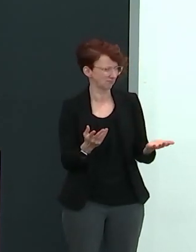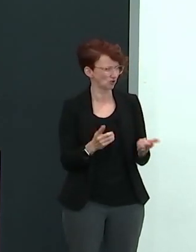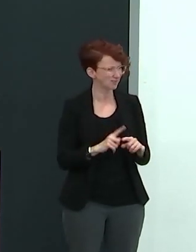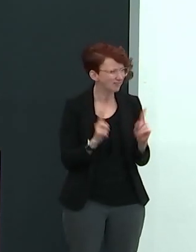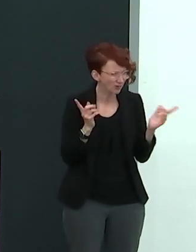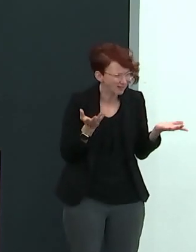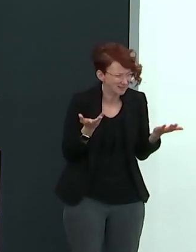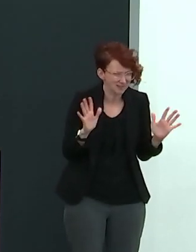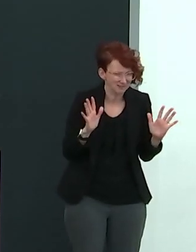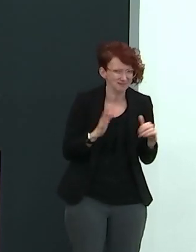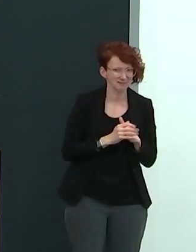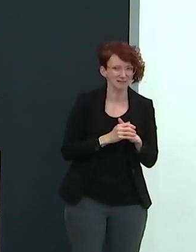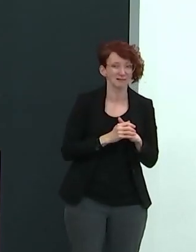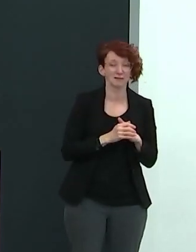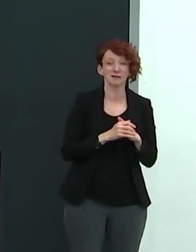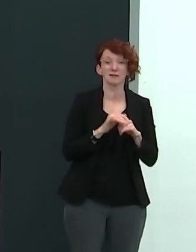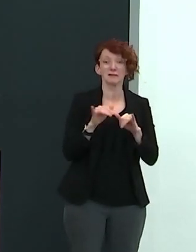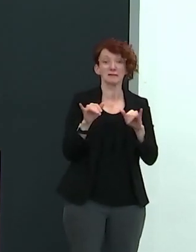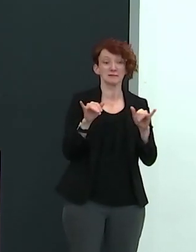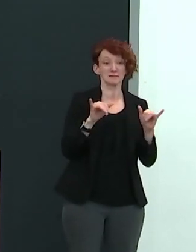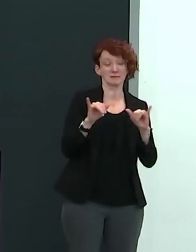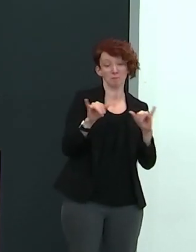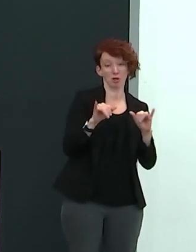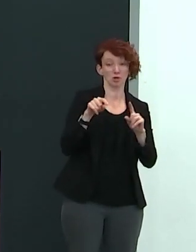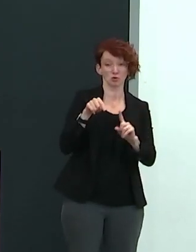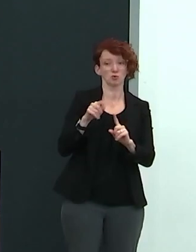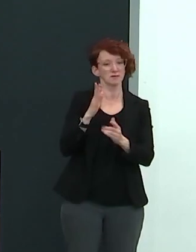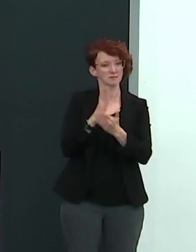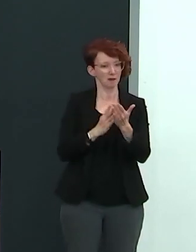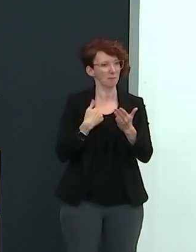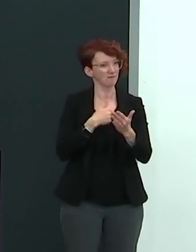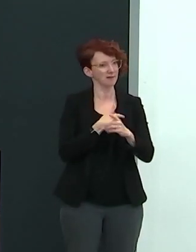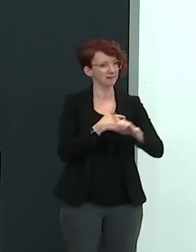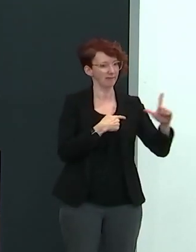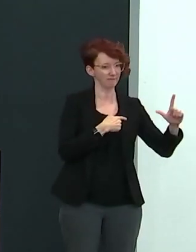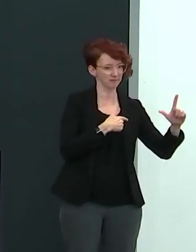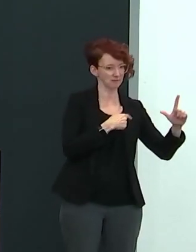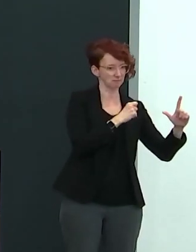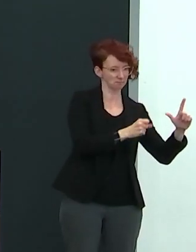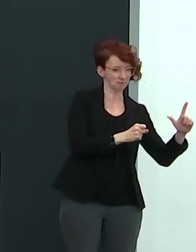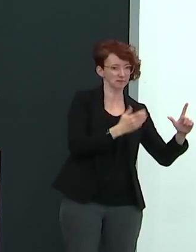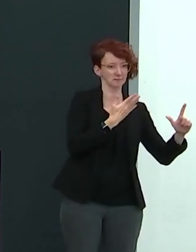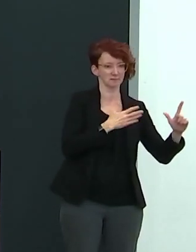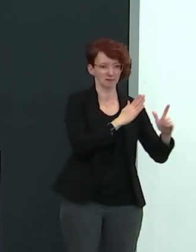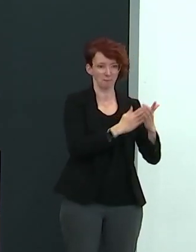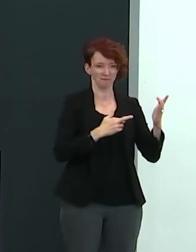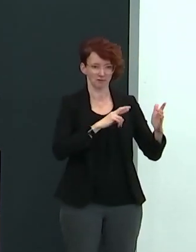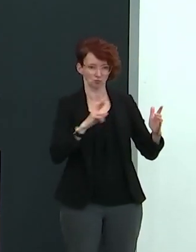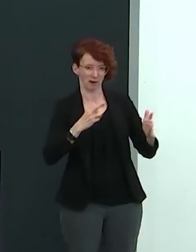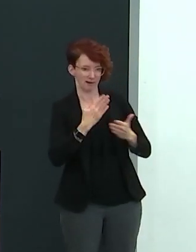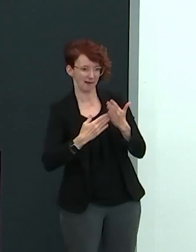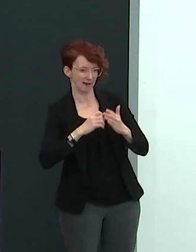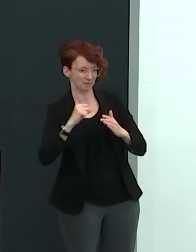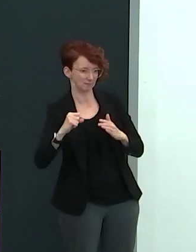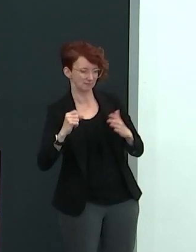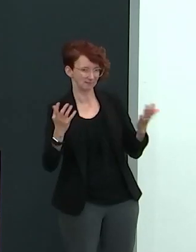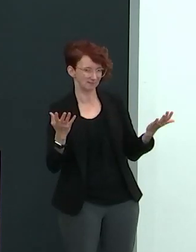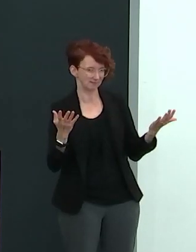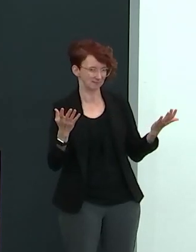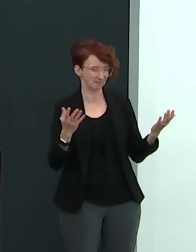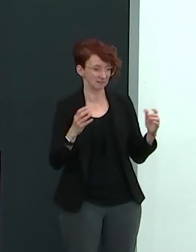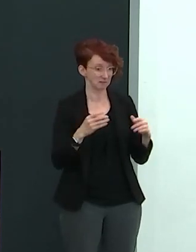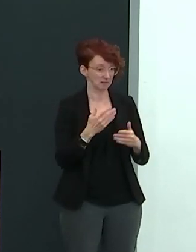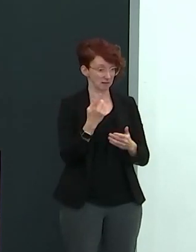different. Similarly to, some of us are left-handed and some of us are right-handed. No hand